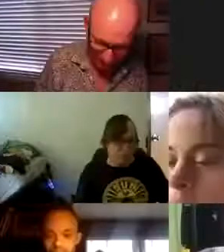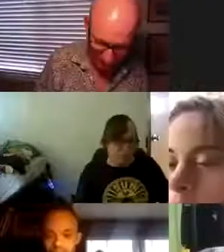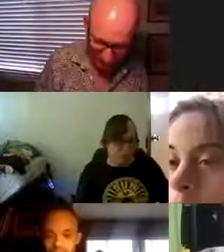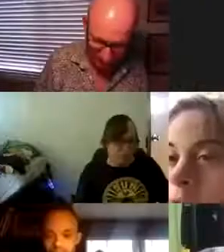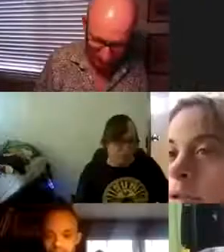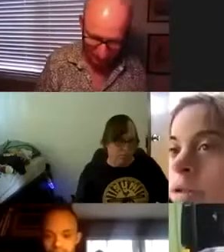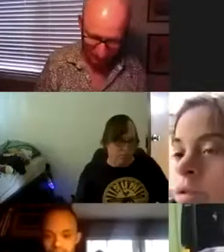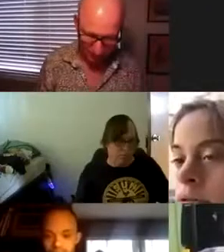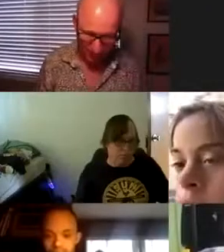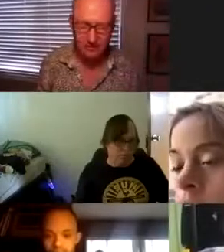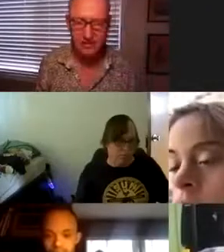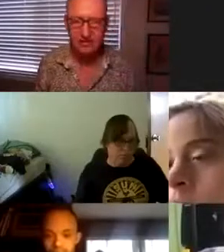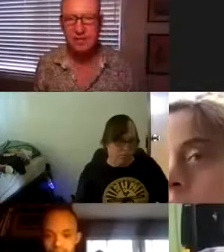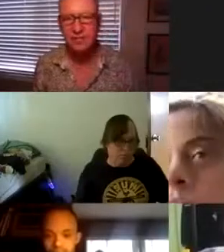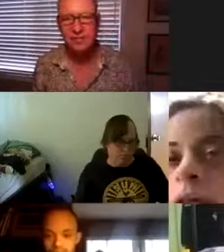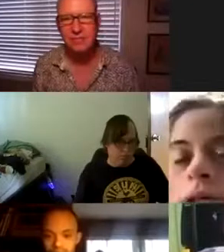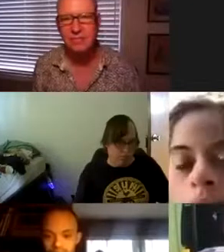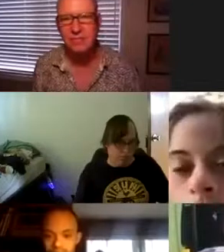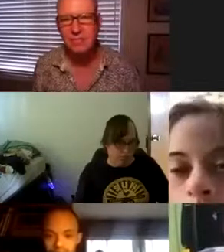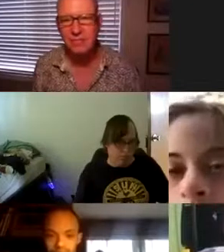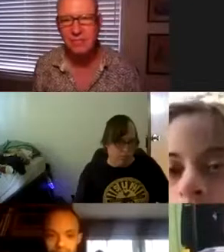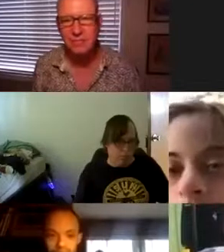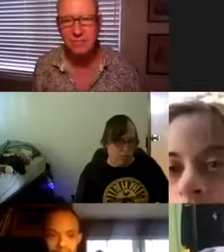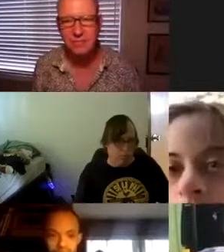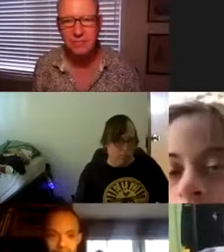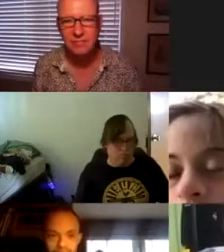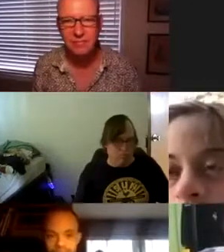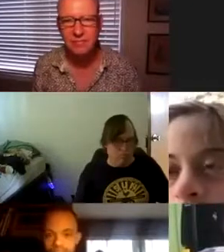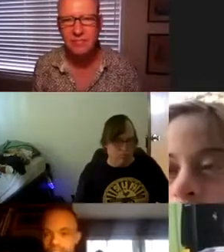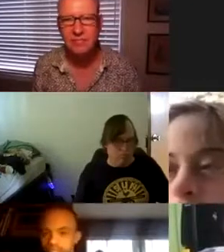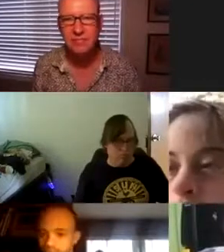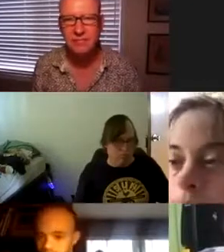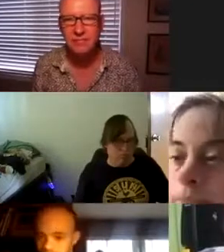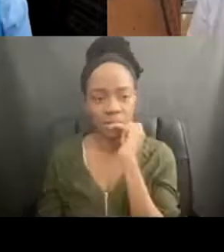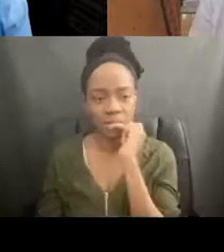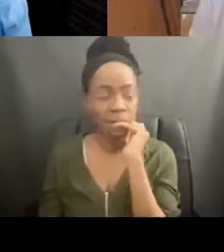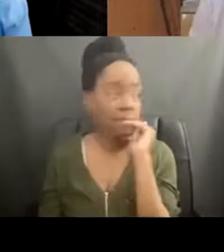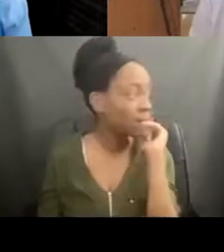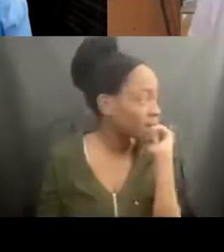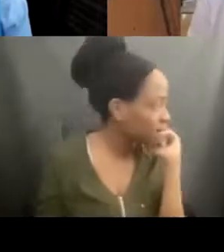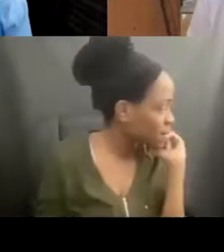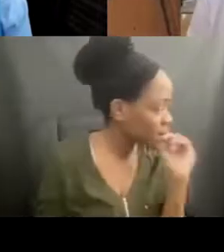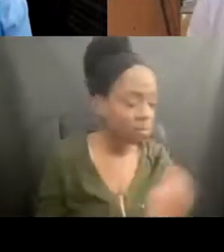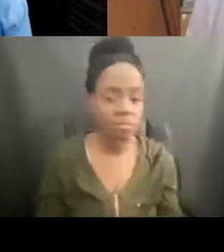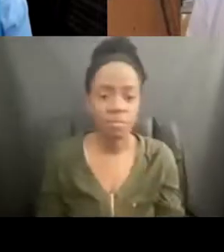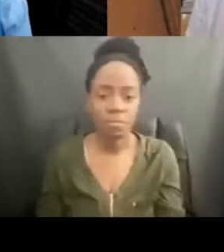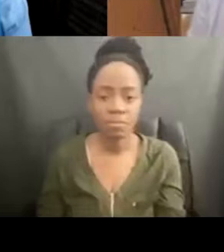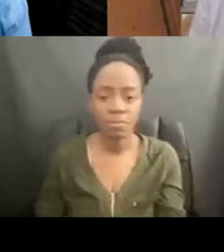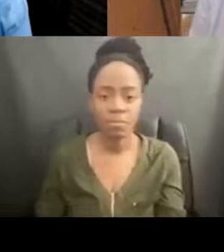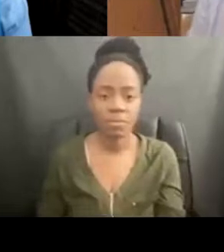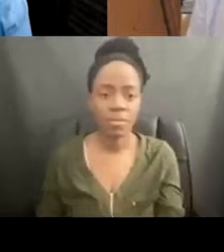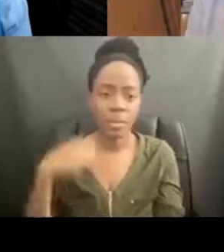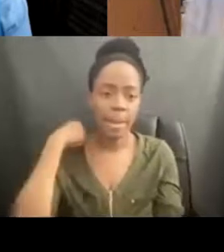are. La la la, wave your hand. Oh, there she is. There she is. Shannon